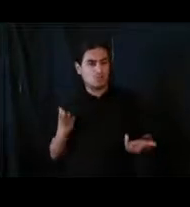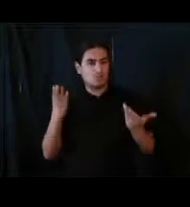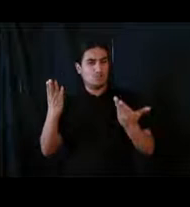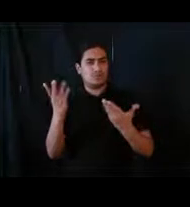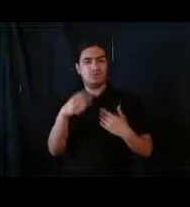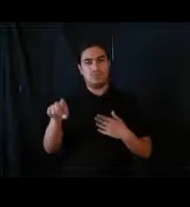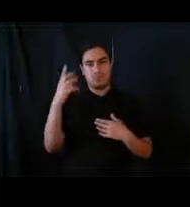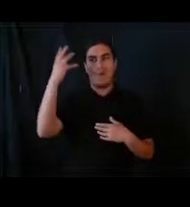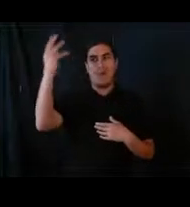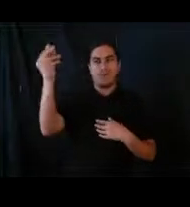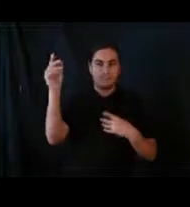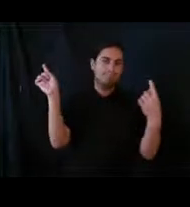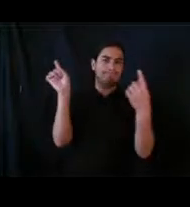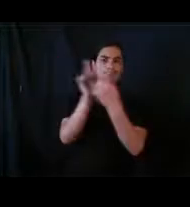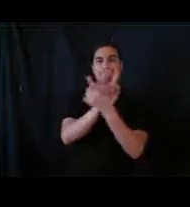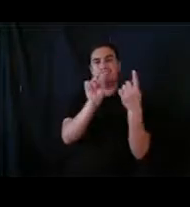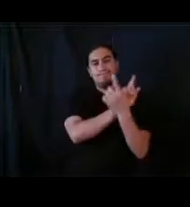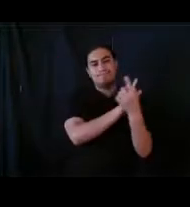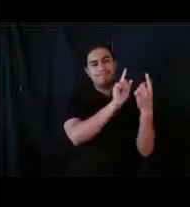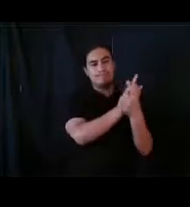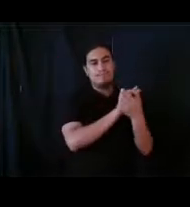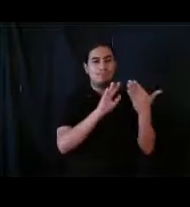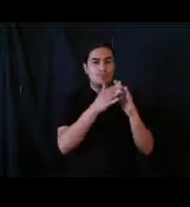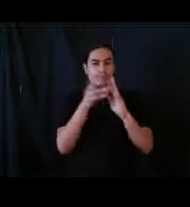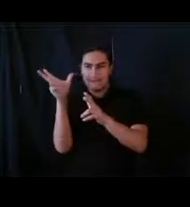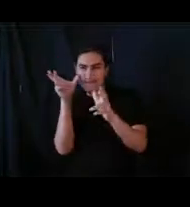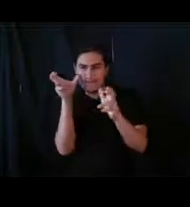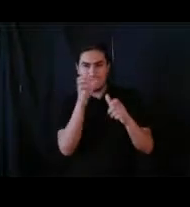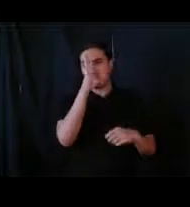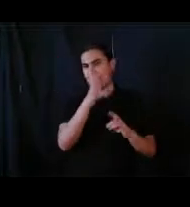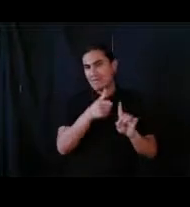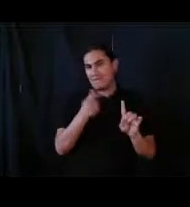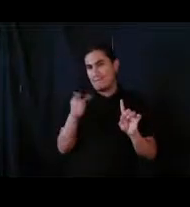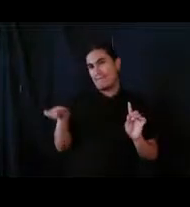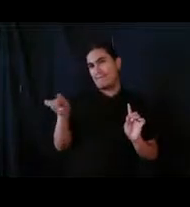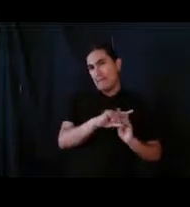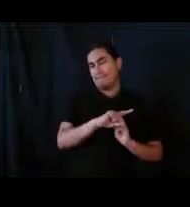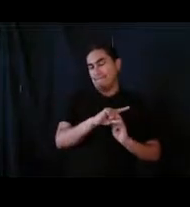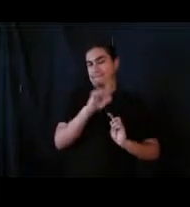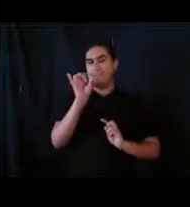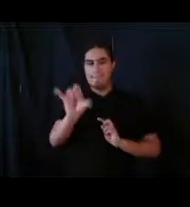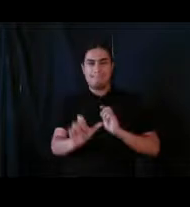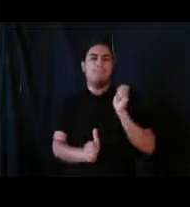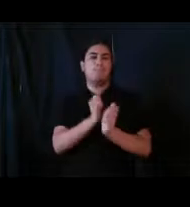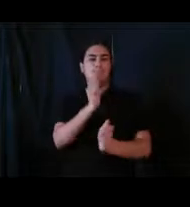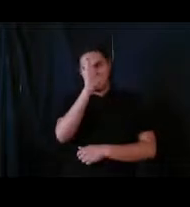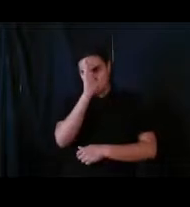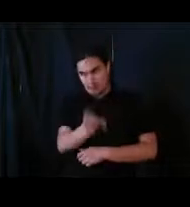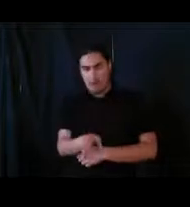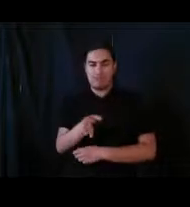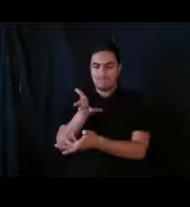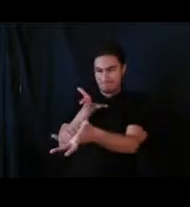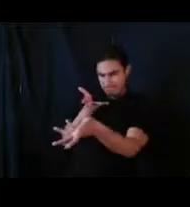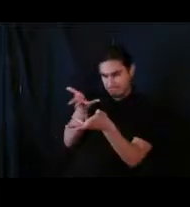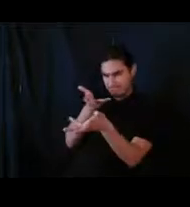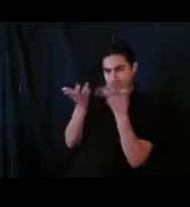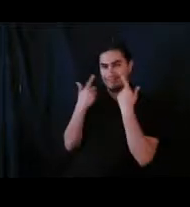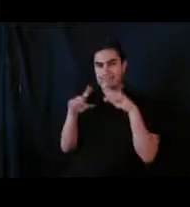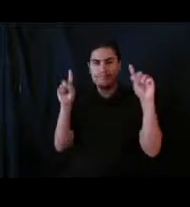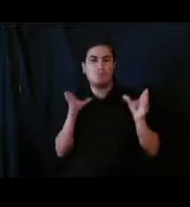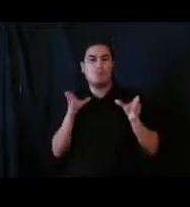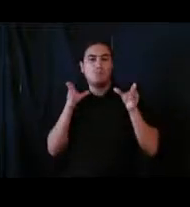get out and meet with the communities and hear directly from them which would be the most direct and uh effective